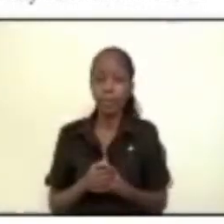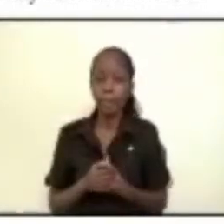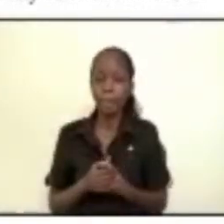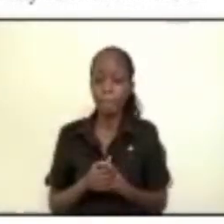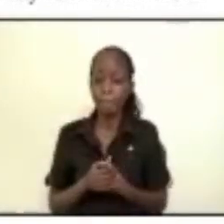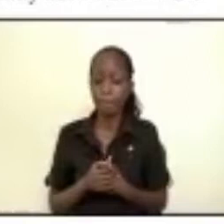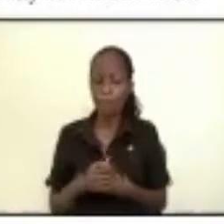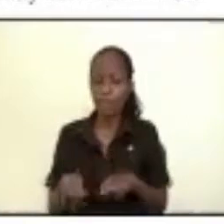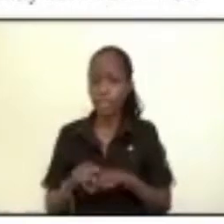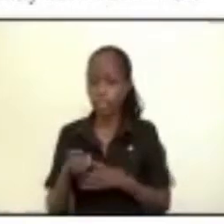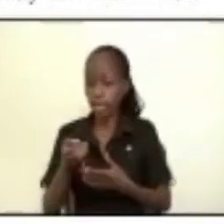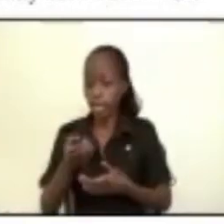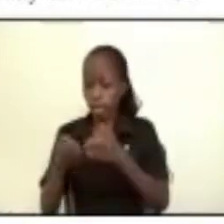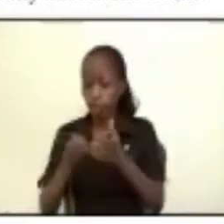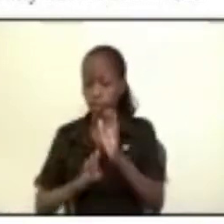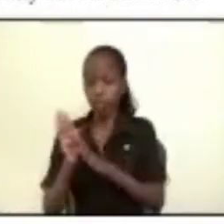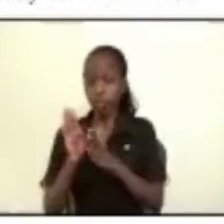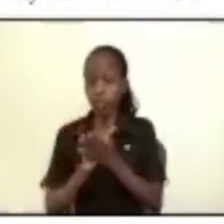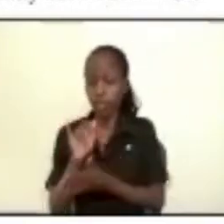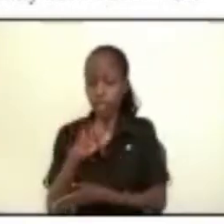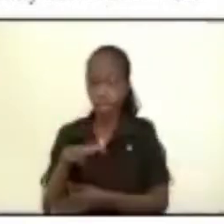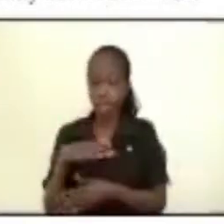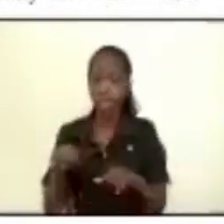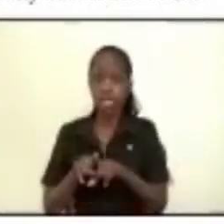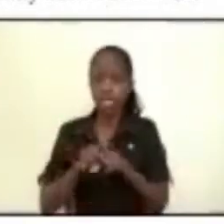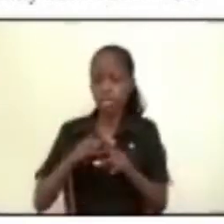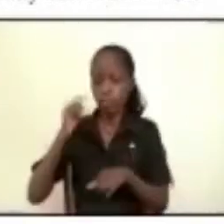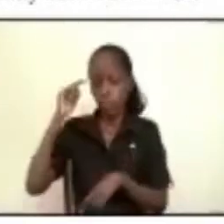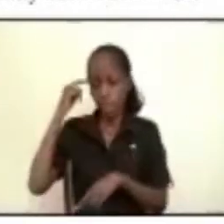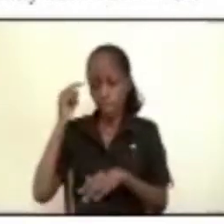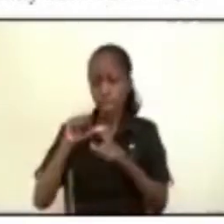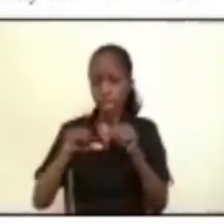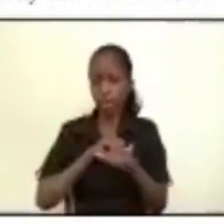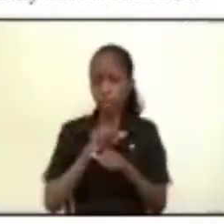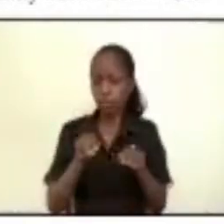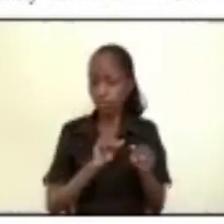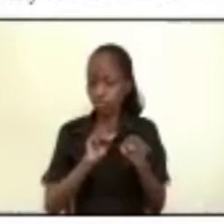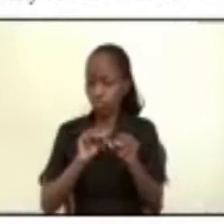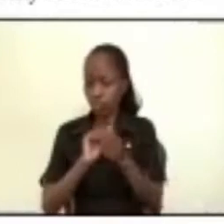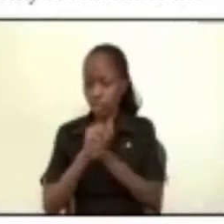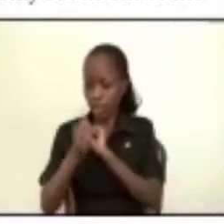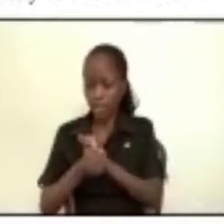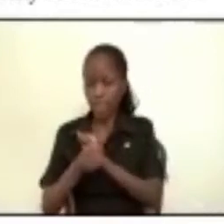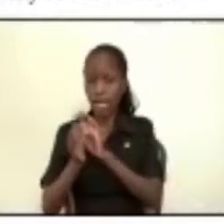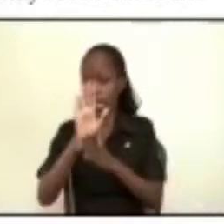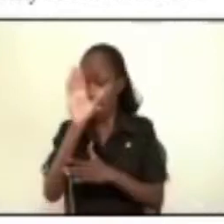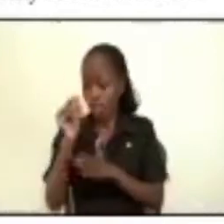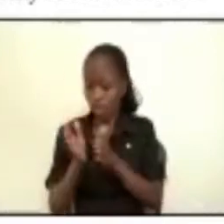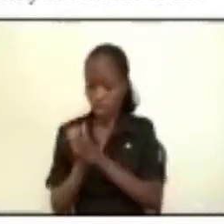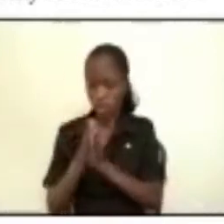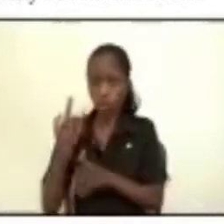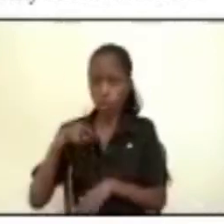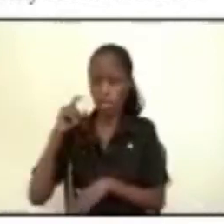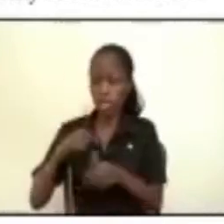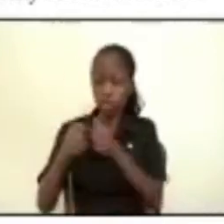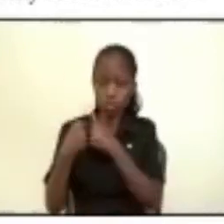just the economic development in that region. So I think also in shifting the African narrative, we have to